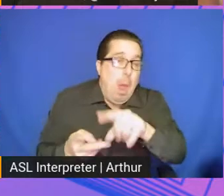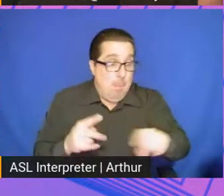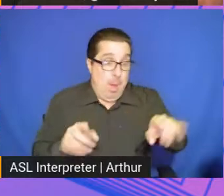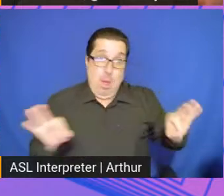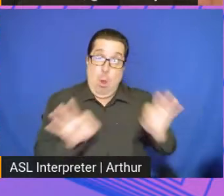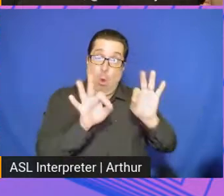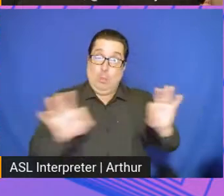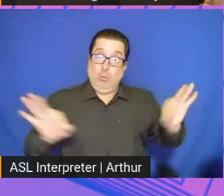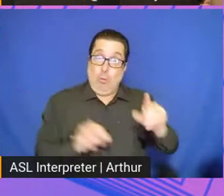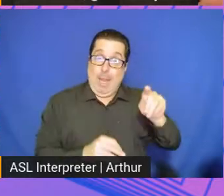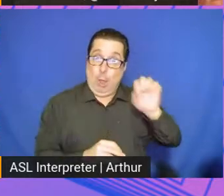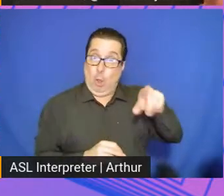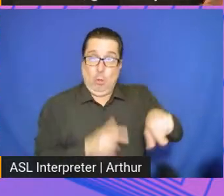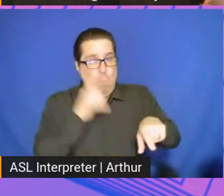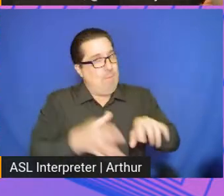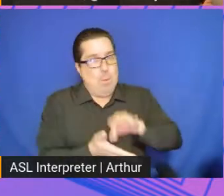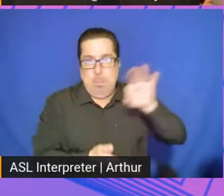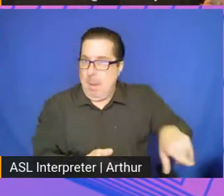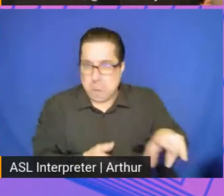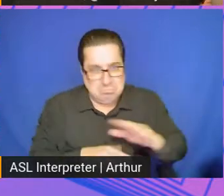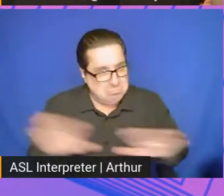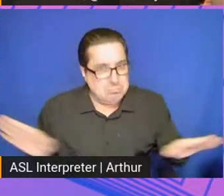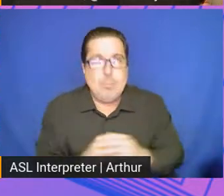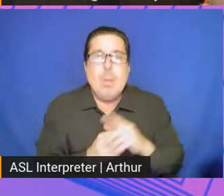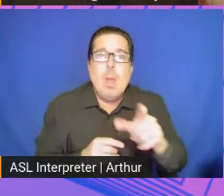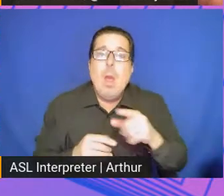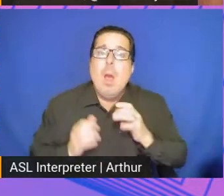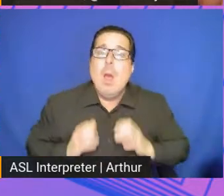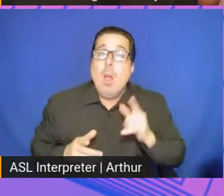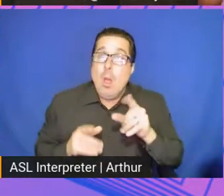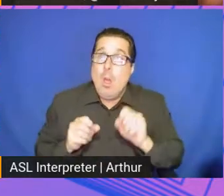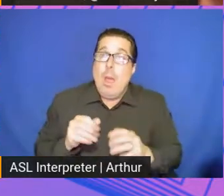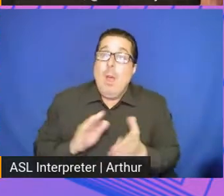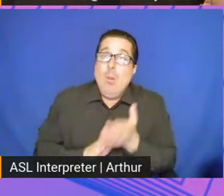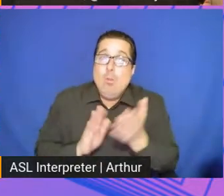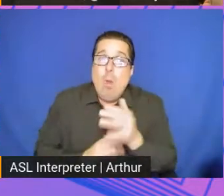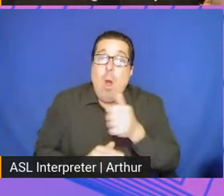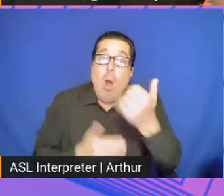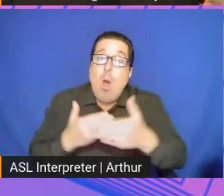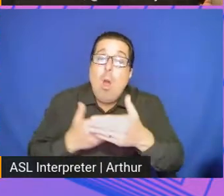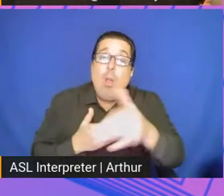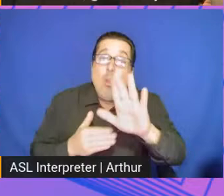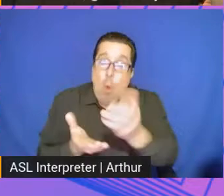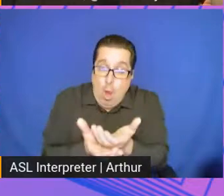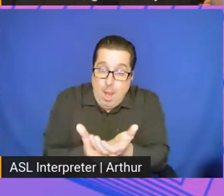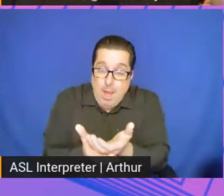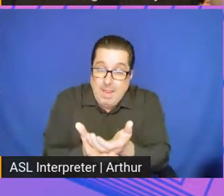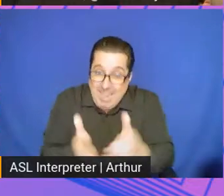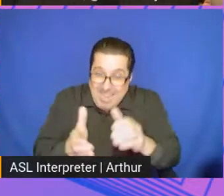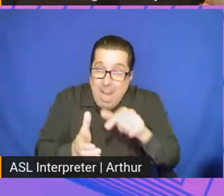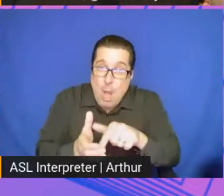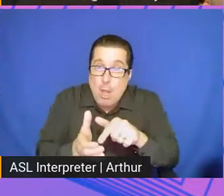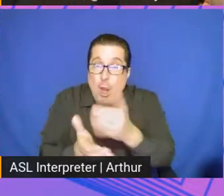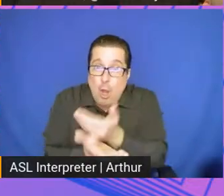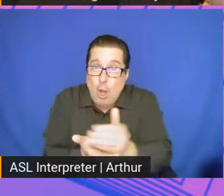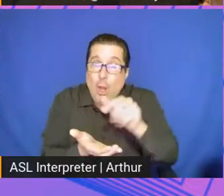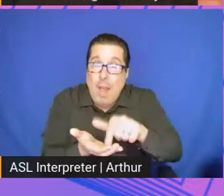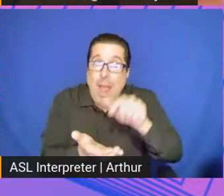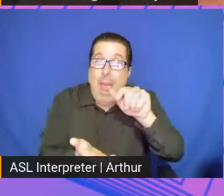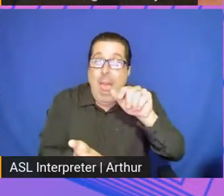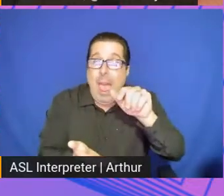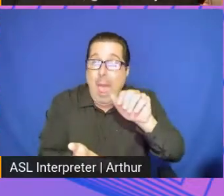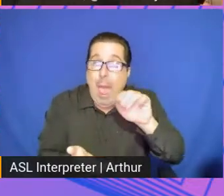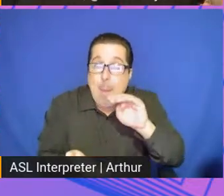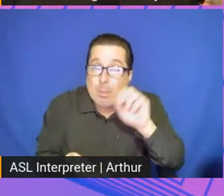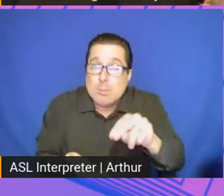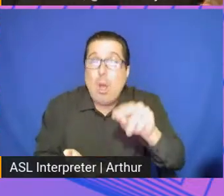Beyond just running serverless containers, you truly can run your containers in Amazon ECS anywhere. And that ranges from